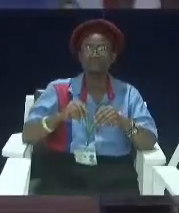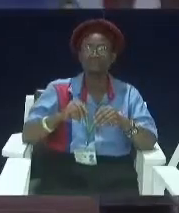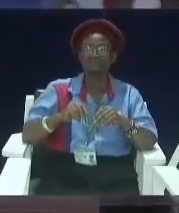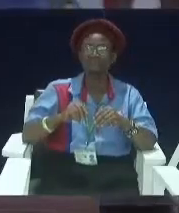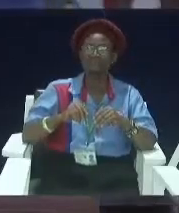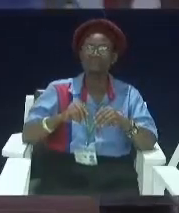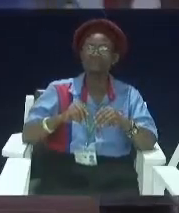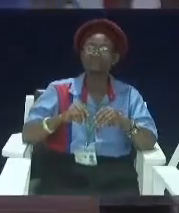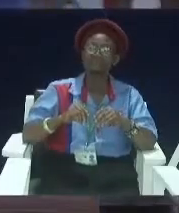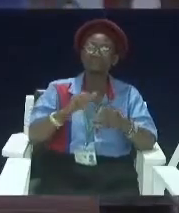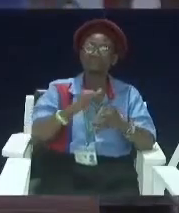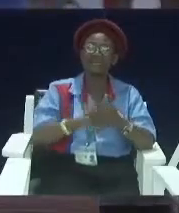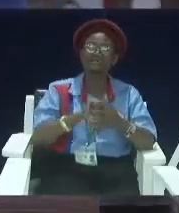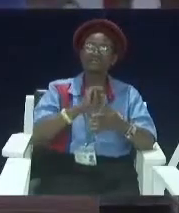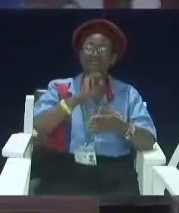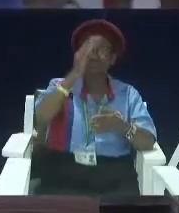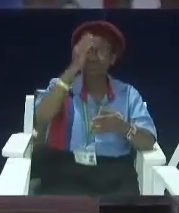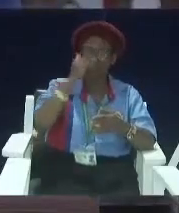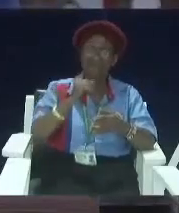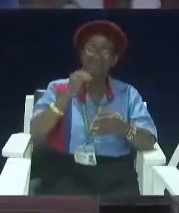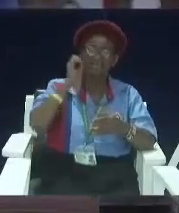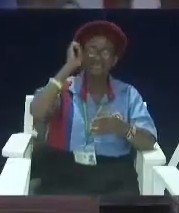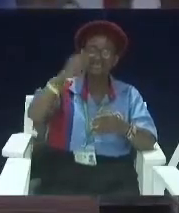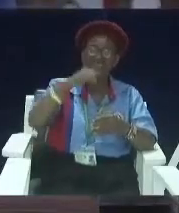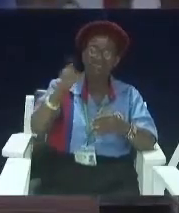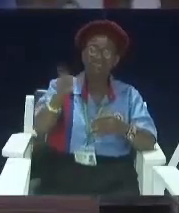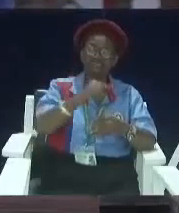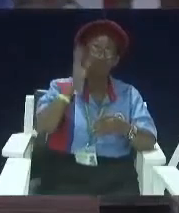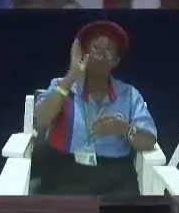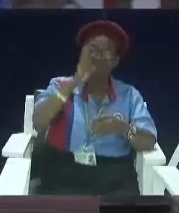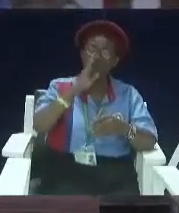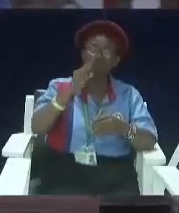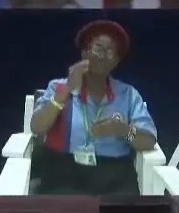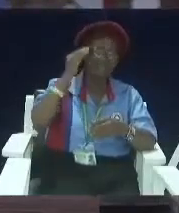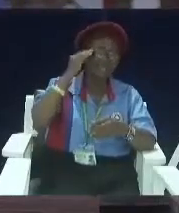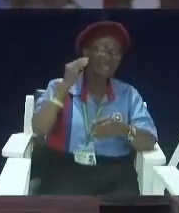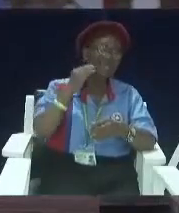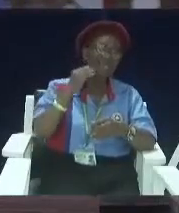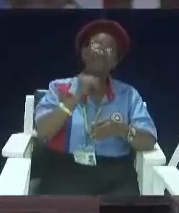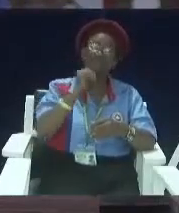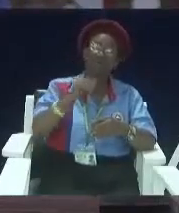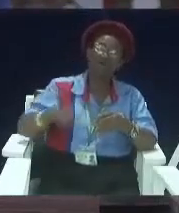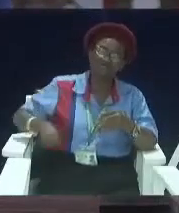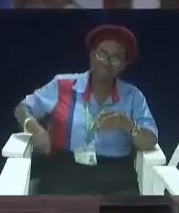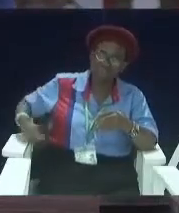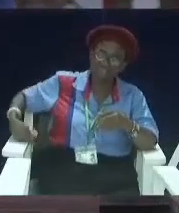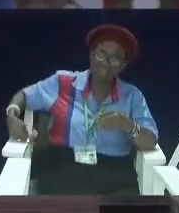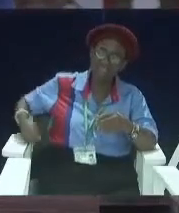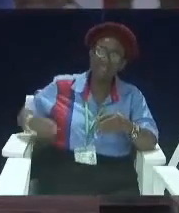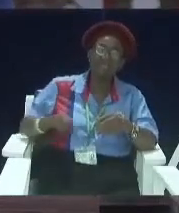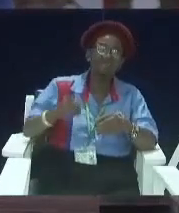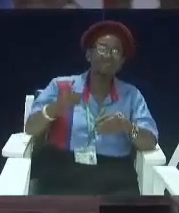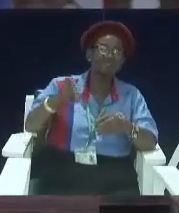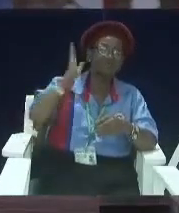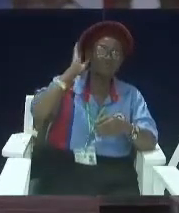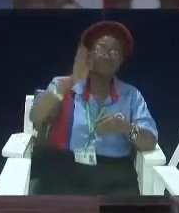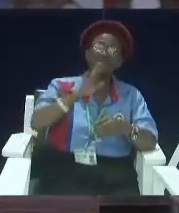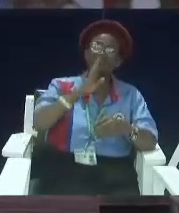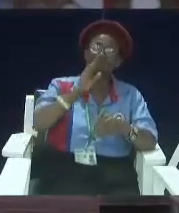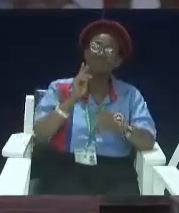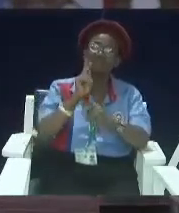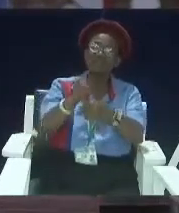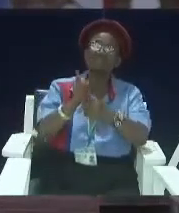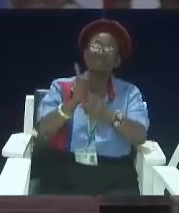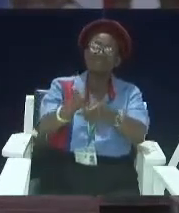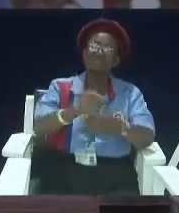Because that's why he said, oh, you're going to be head, you won't be tail. He said, you'll be lending to a nation you